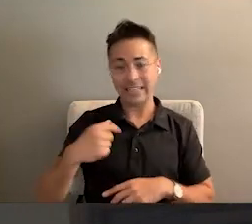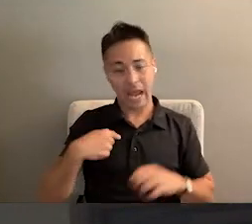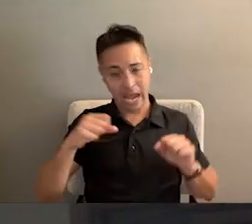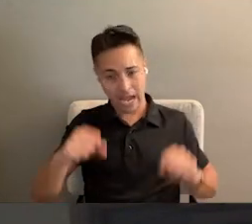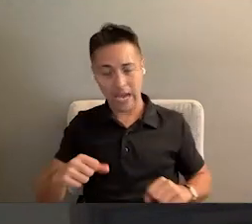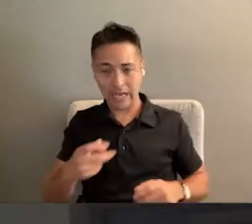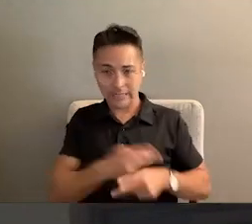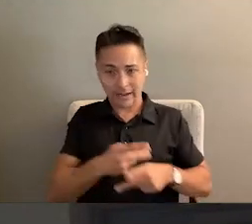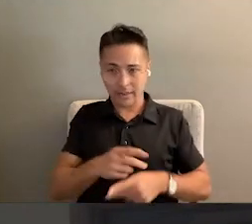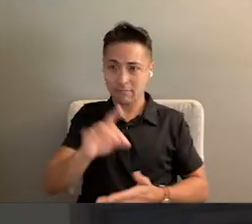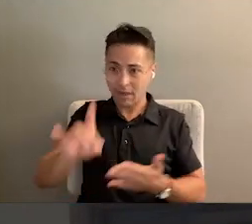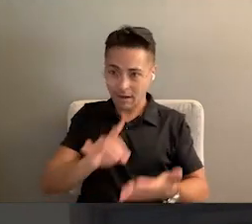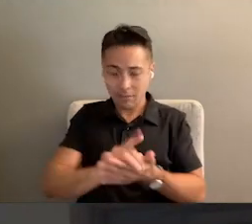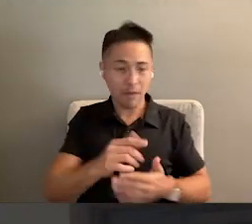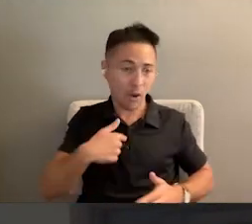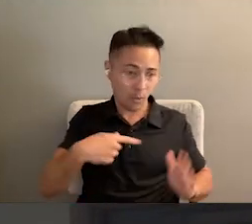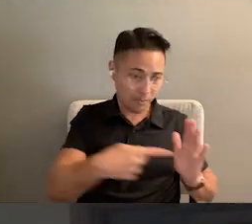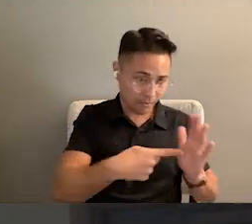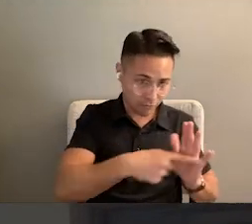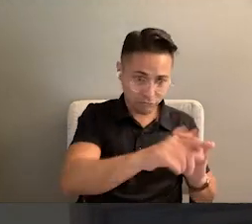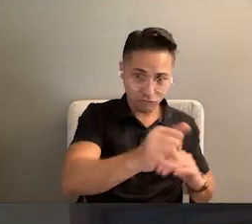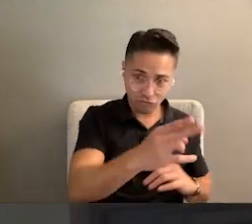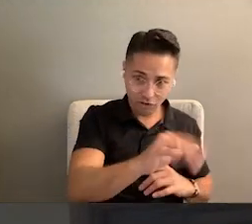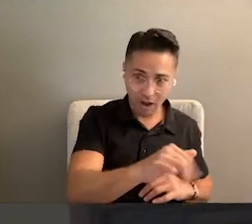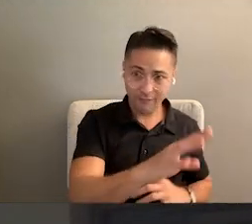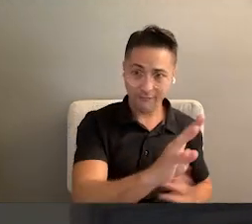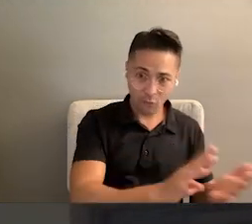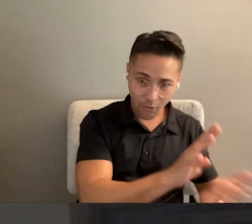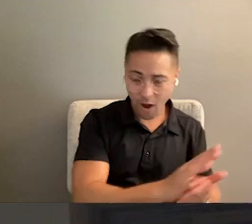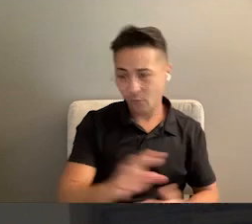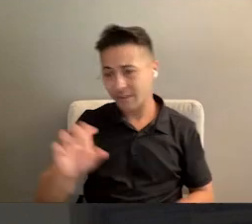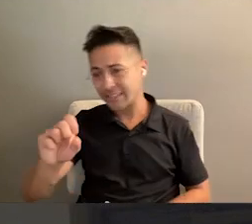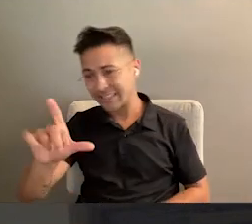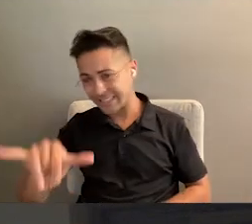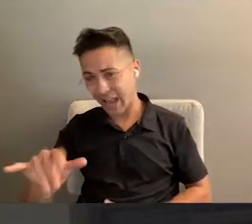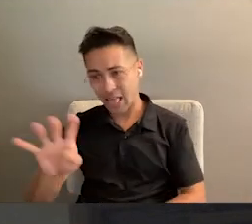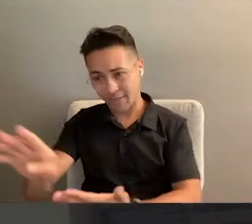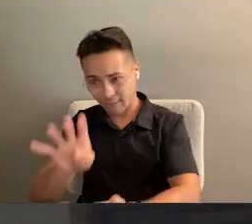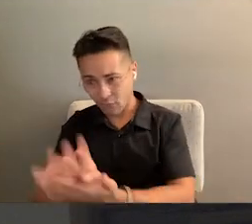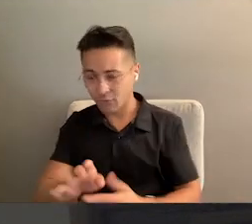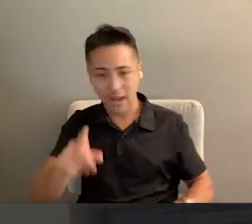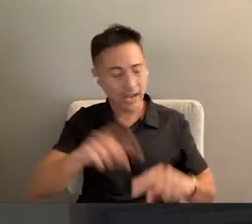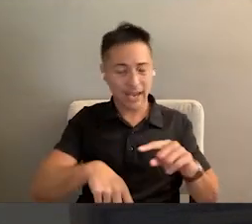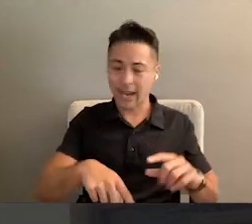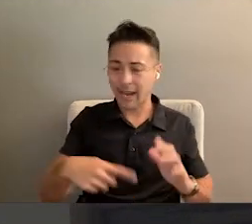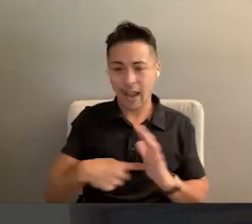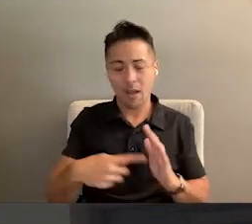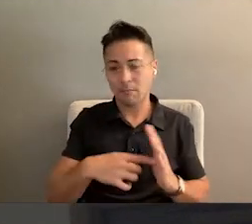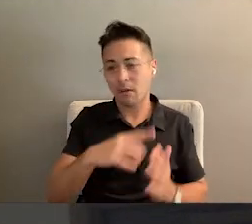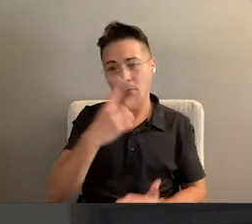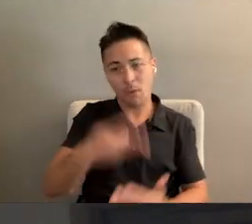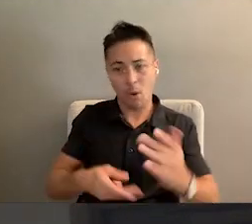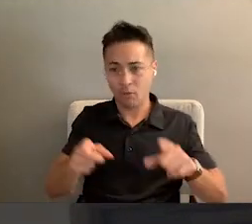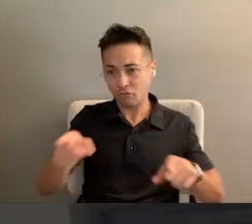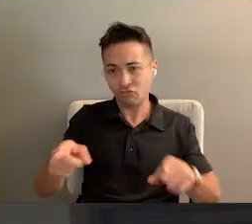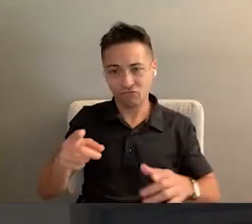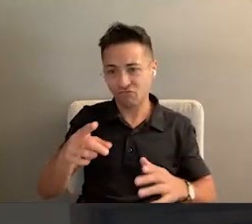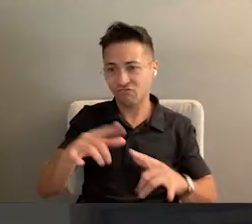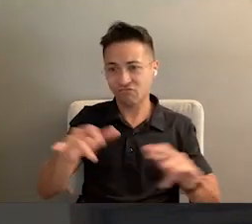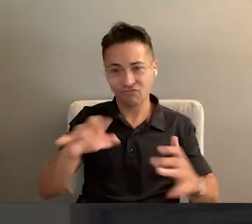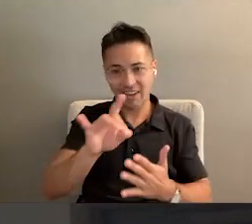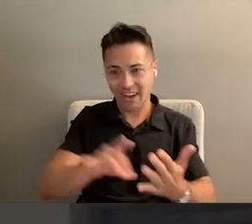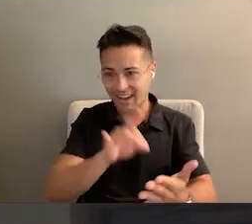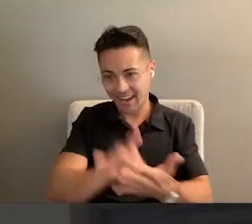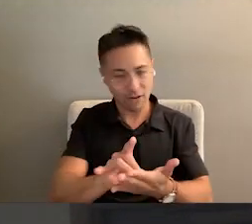could be looking after 2 individuals that are both on CDC, and I could have them for 8 hours of the day. but I'm gonna bill for Johnny for 4 hours and for Sally for 4 hours.